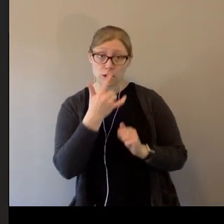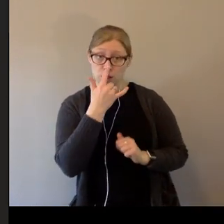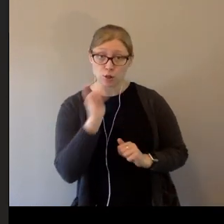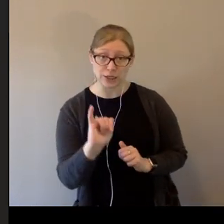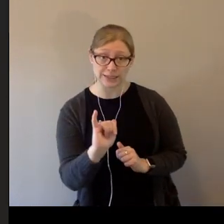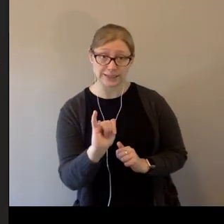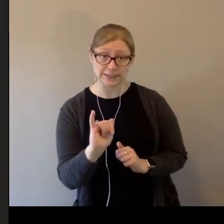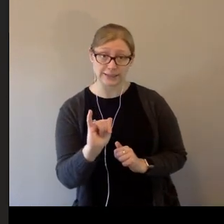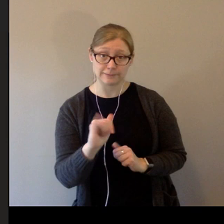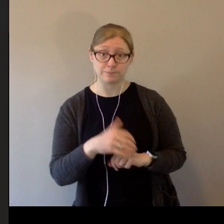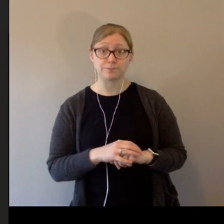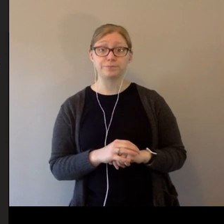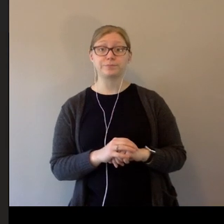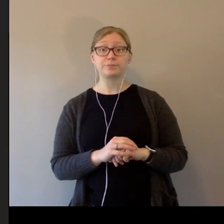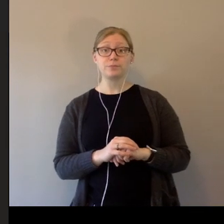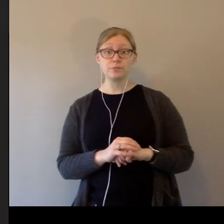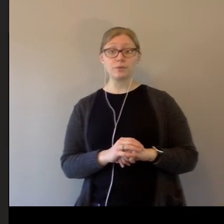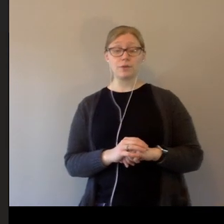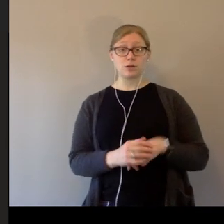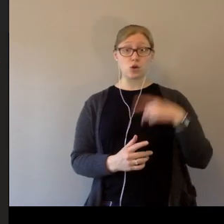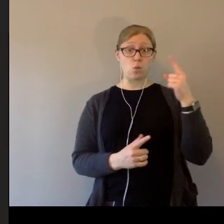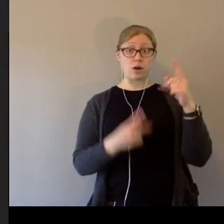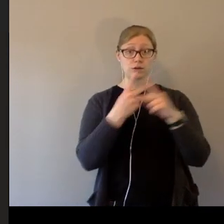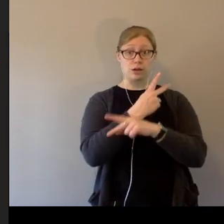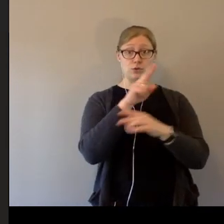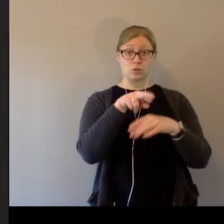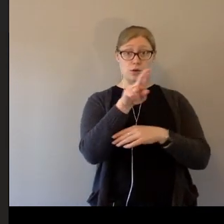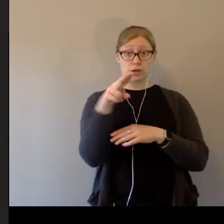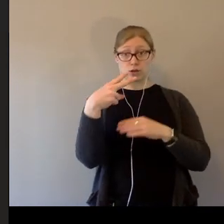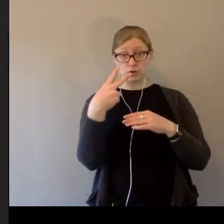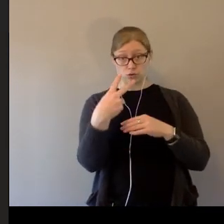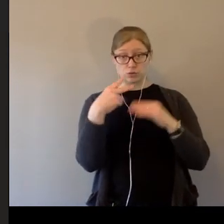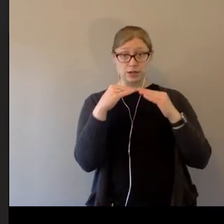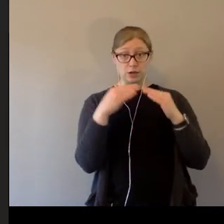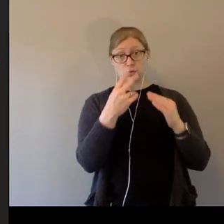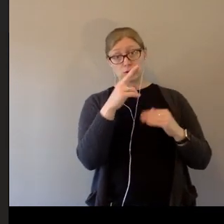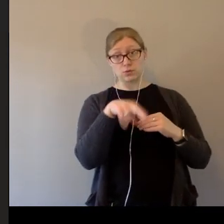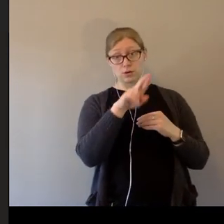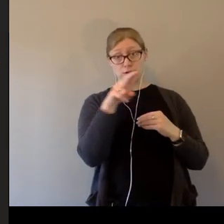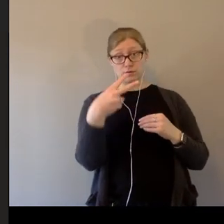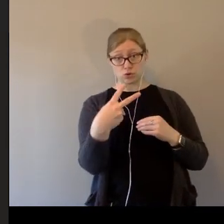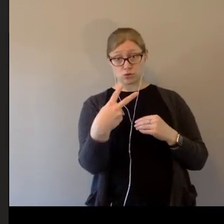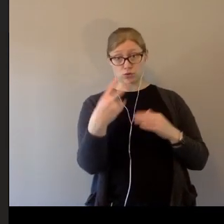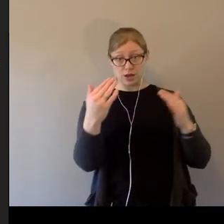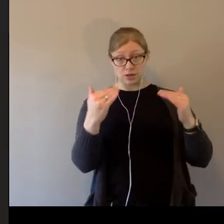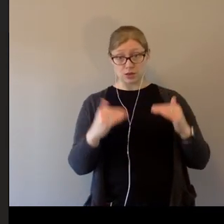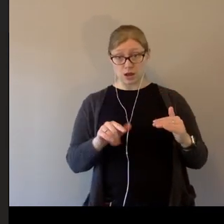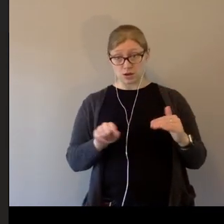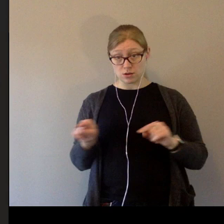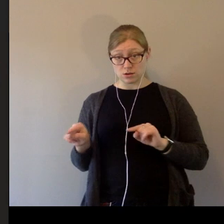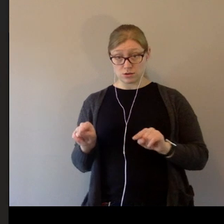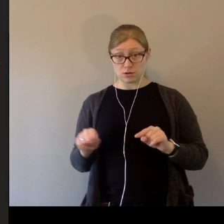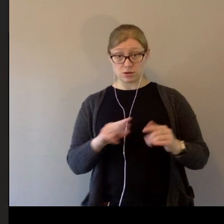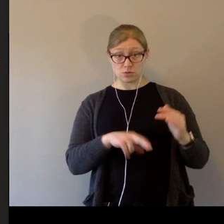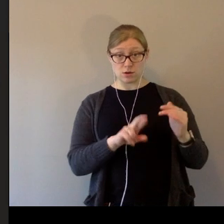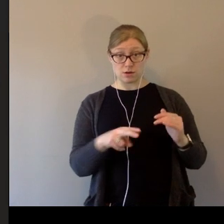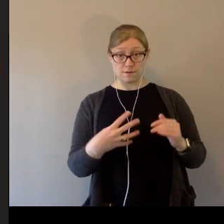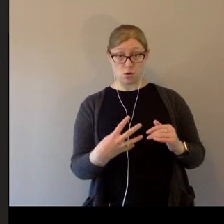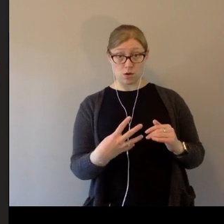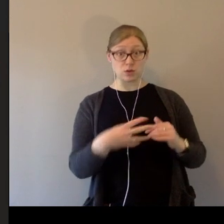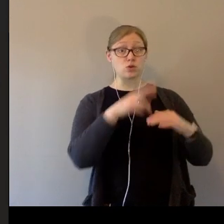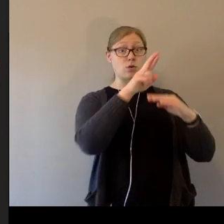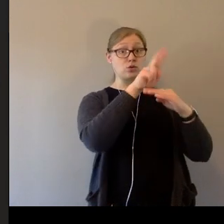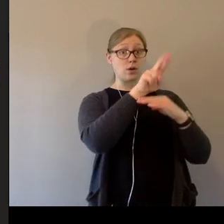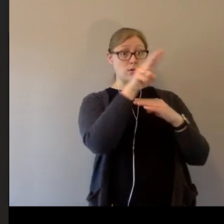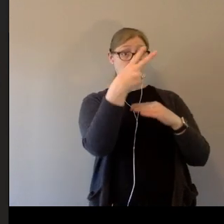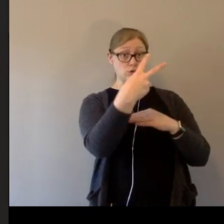2. And square root of 2 times the square root of 2, well, that's the square root of 4. So this is the square root of 2 over 2. And so this is